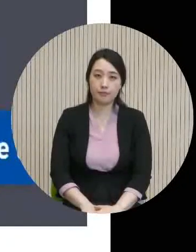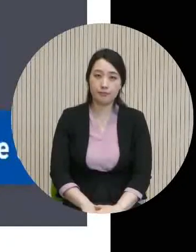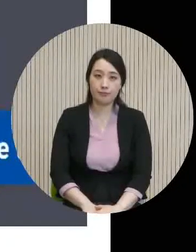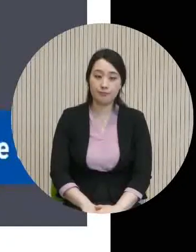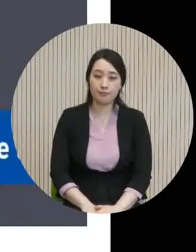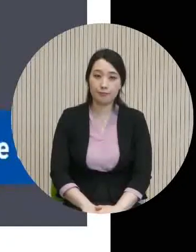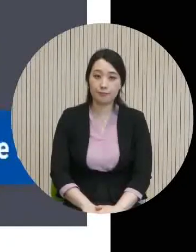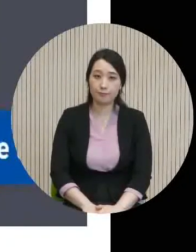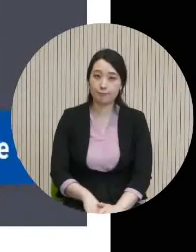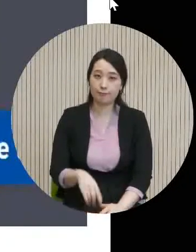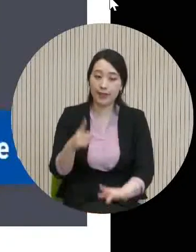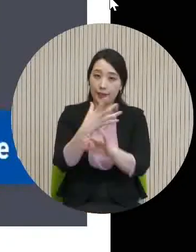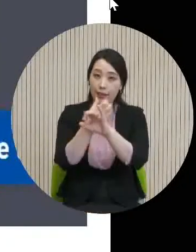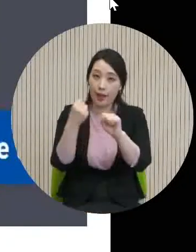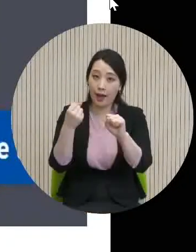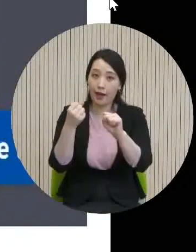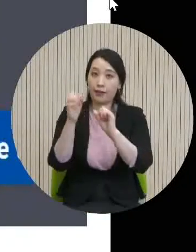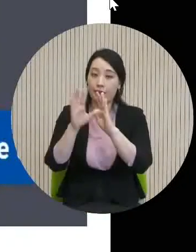negate